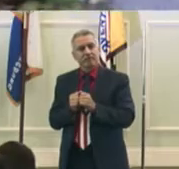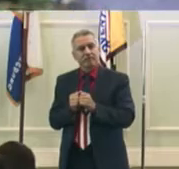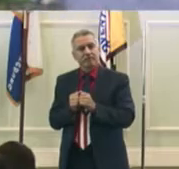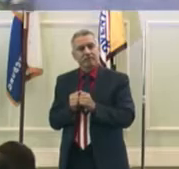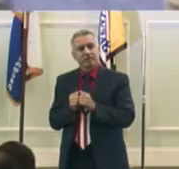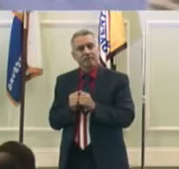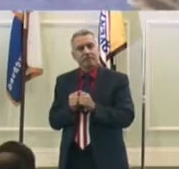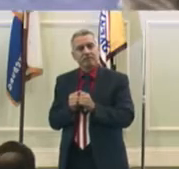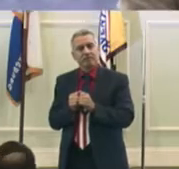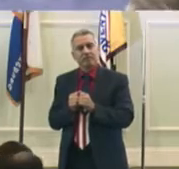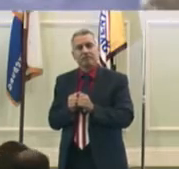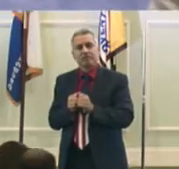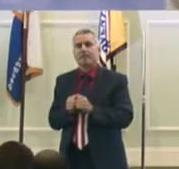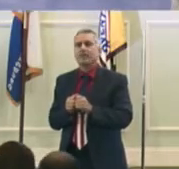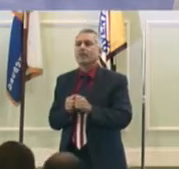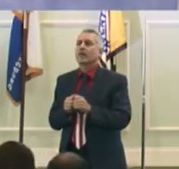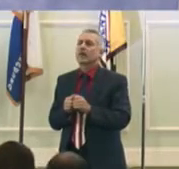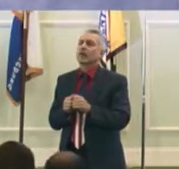eternity pass.